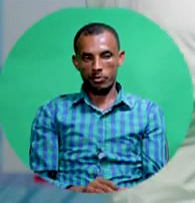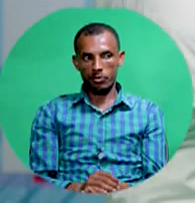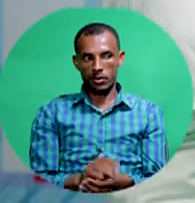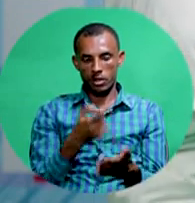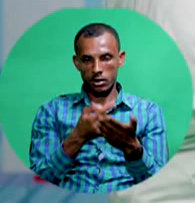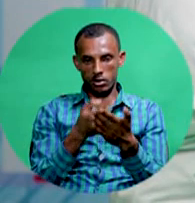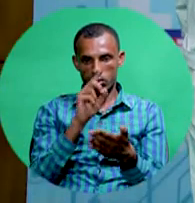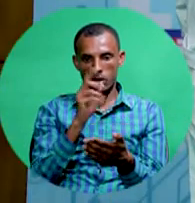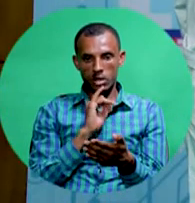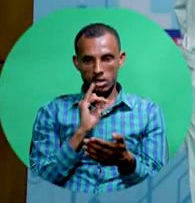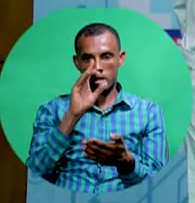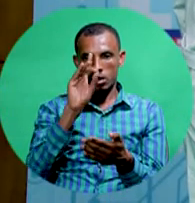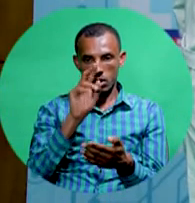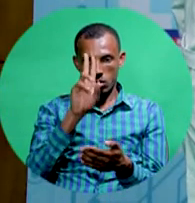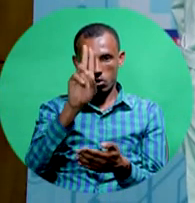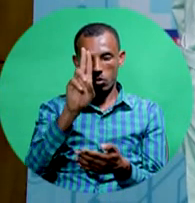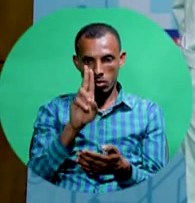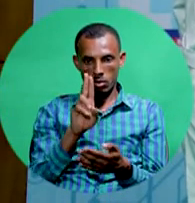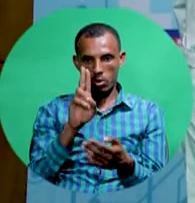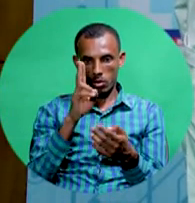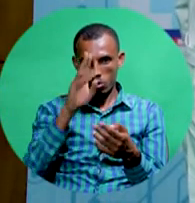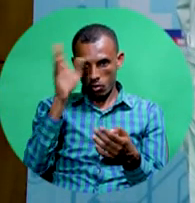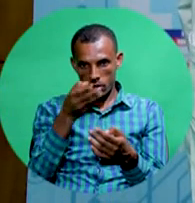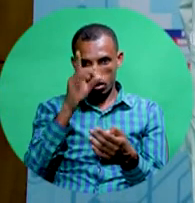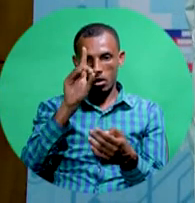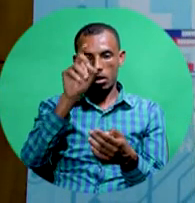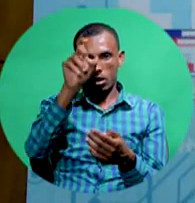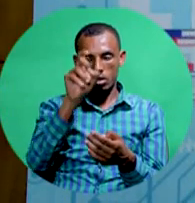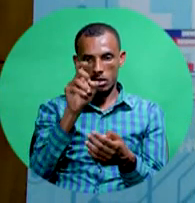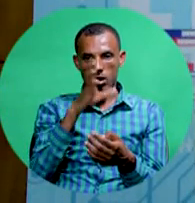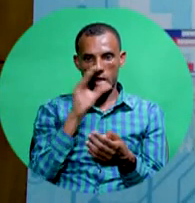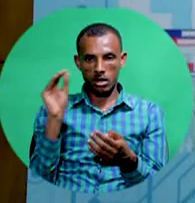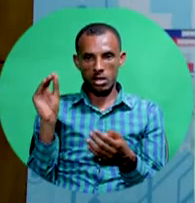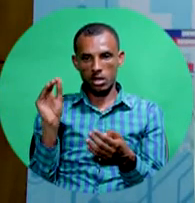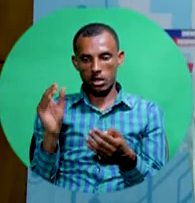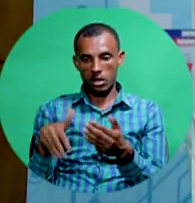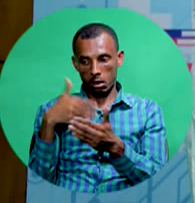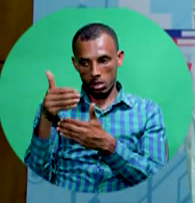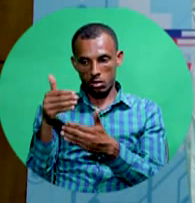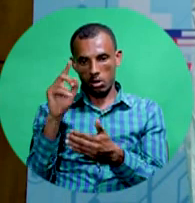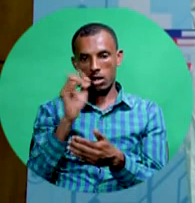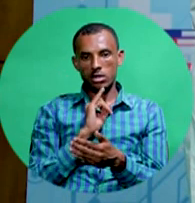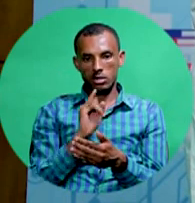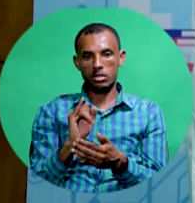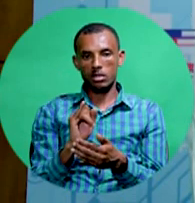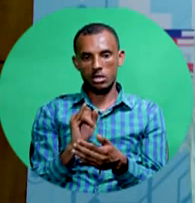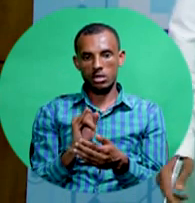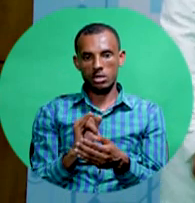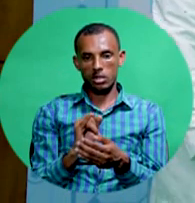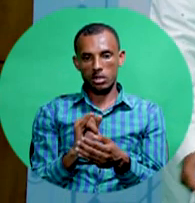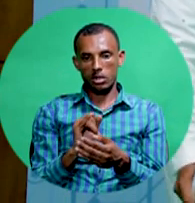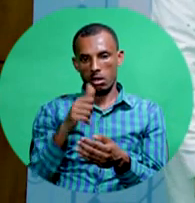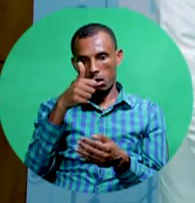So this one is this du by dx, and this one, as we said earlier,